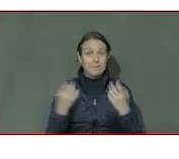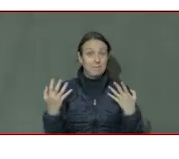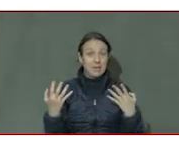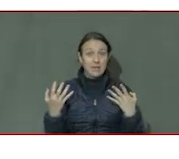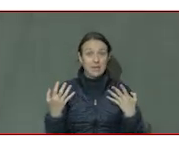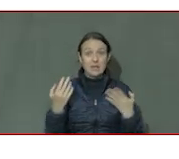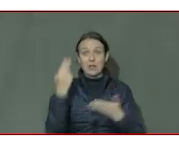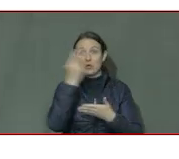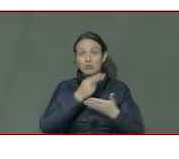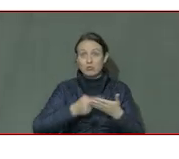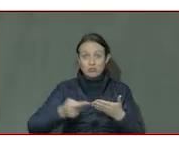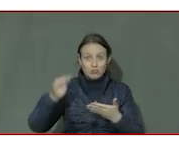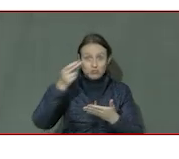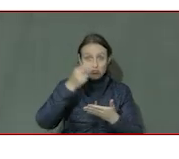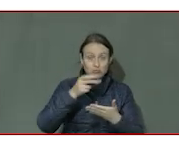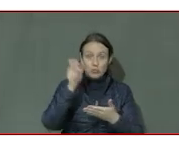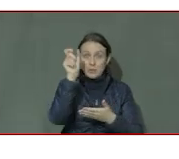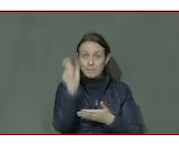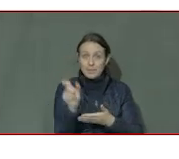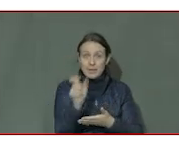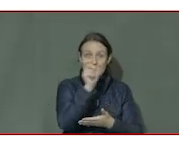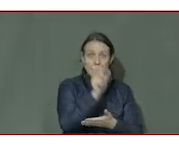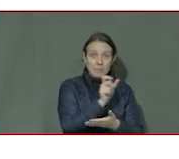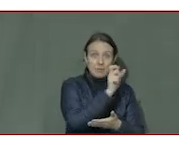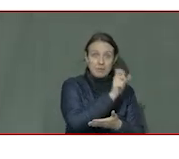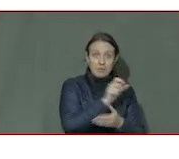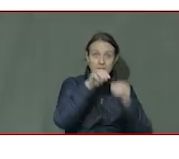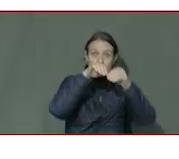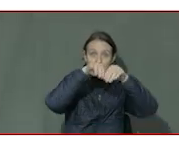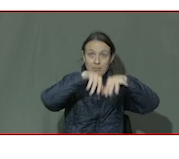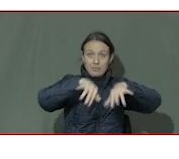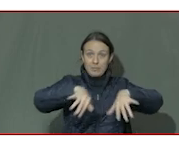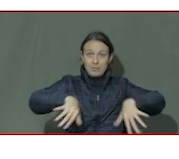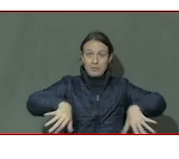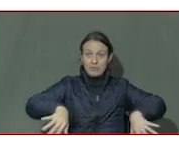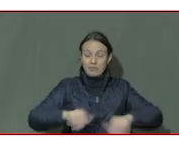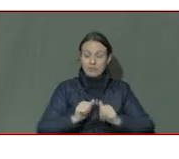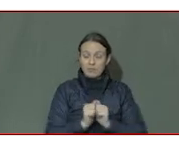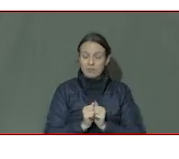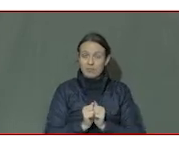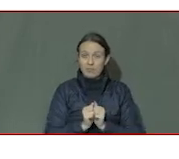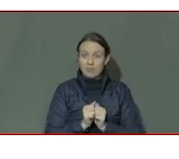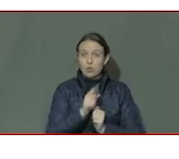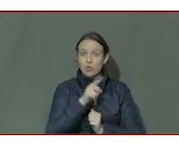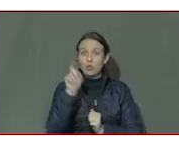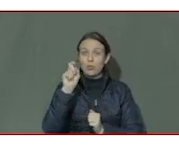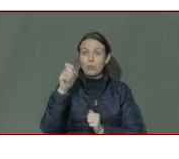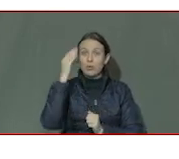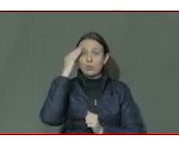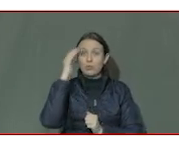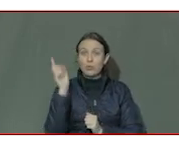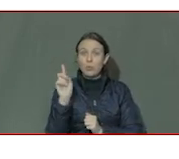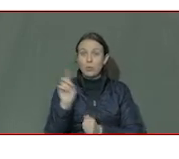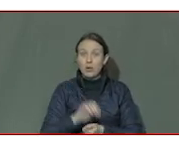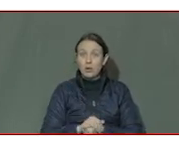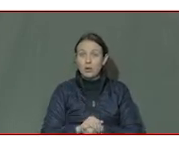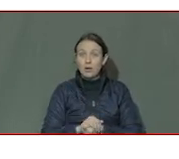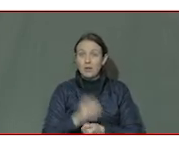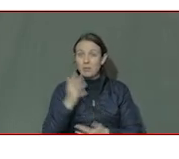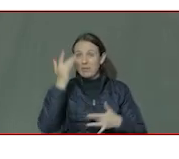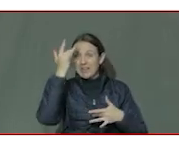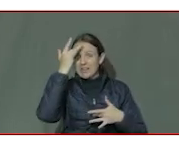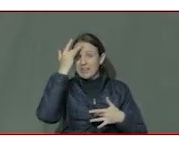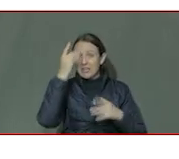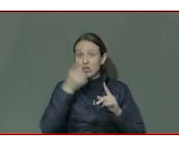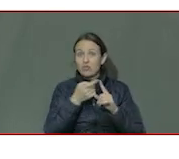gentlemen, what you must just identify there, you must know whether the condition is caused by